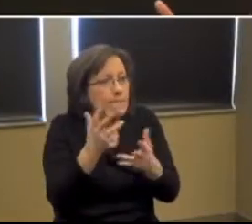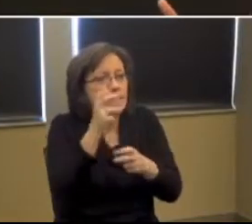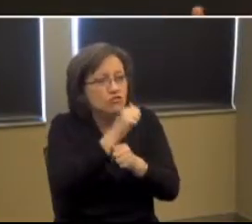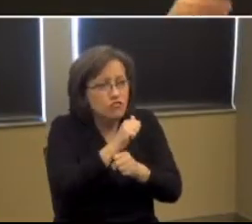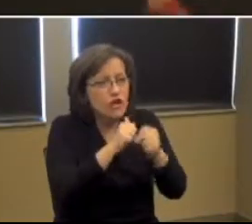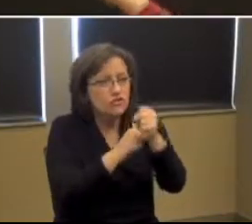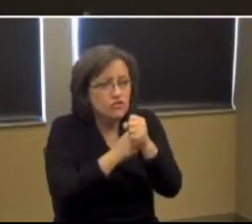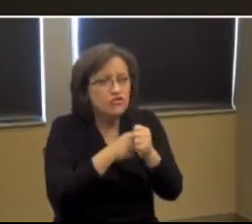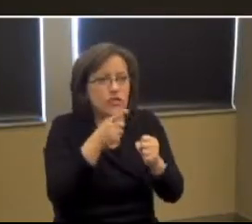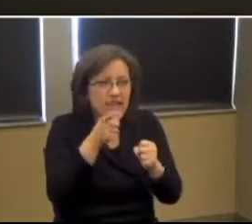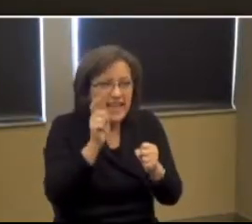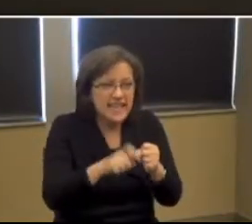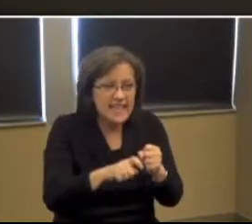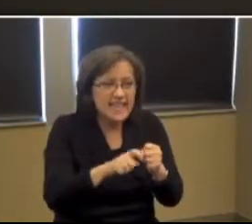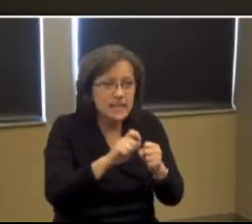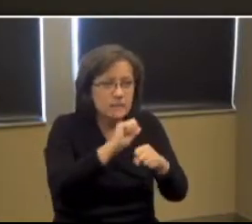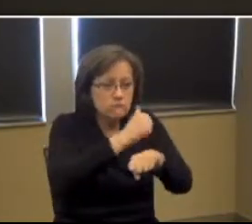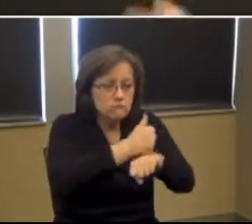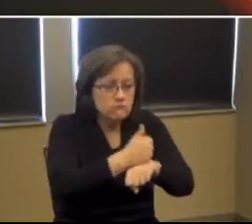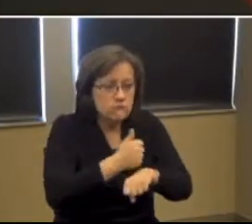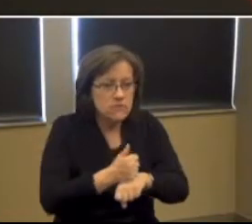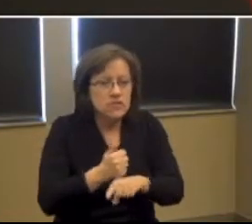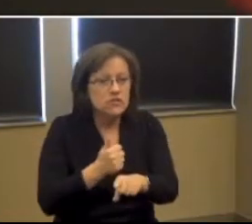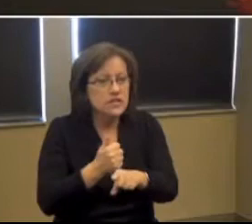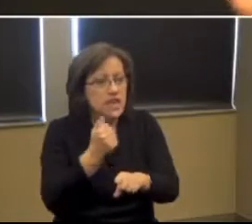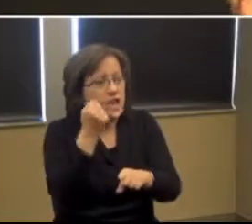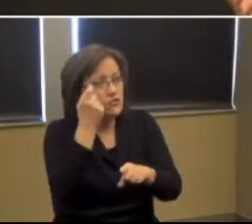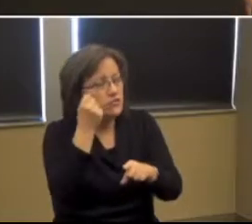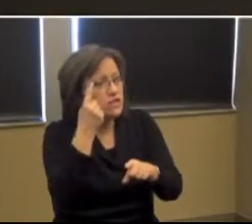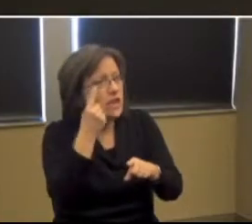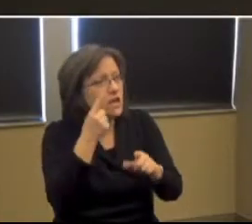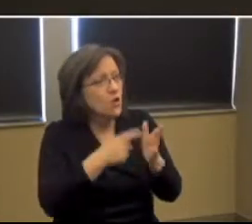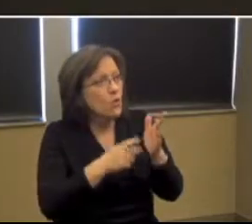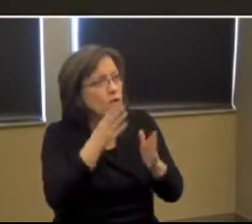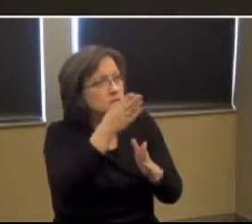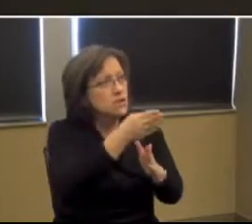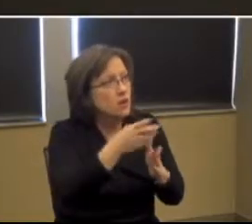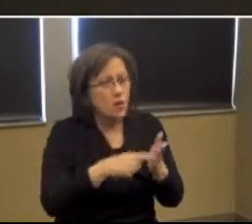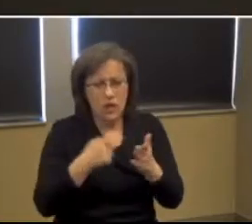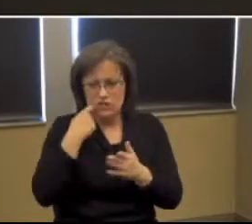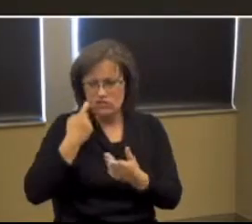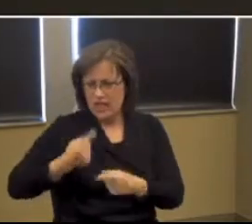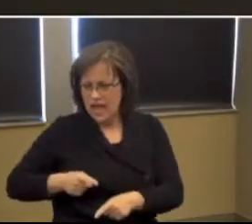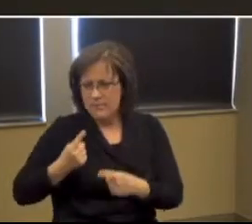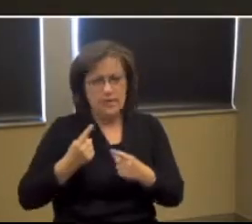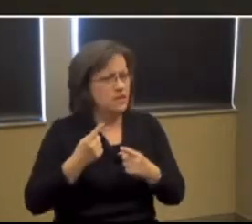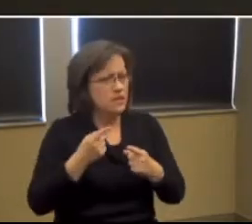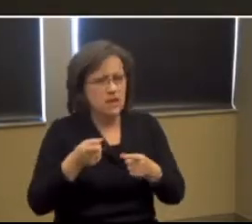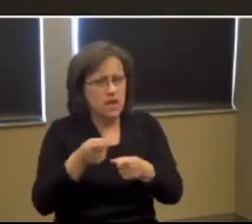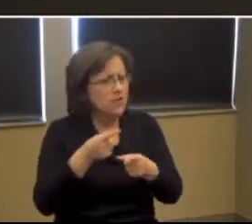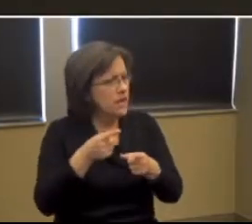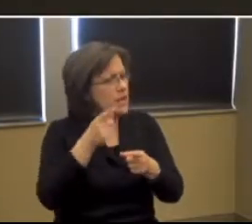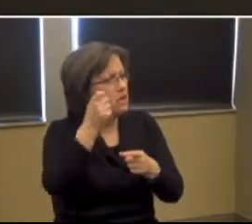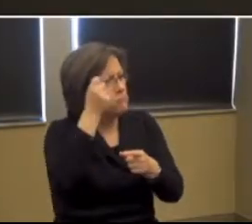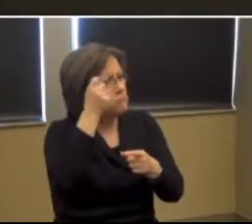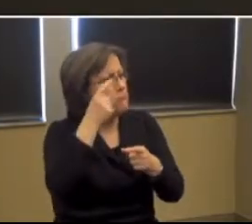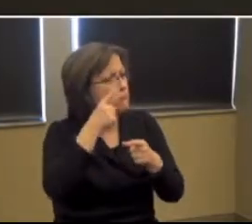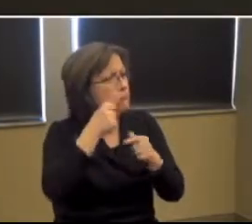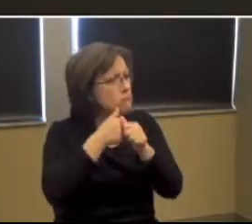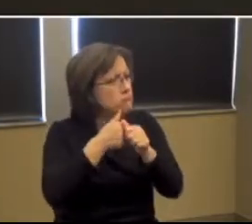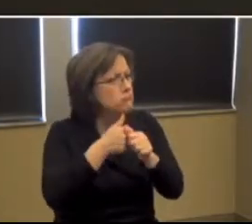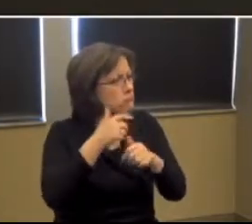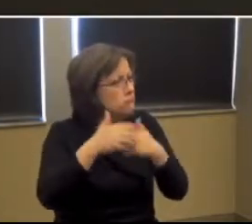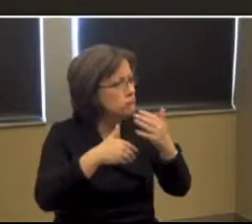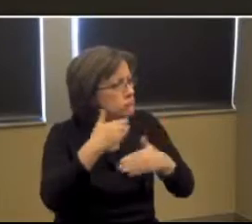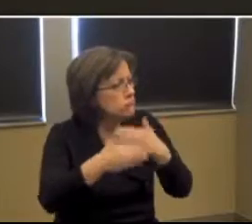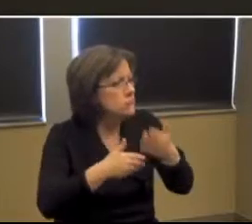to understand what's coming, what just happened? What's their level of abstraction? Are they, if they're on a schedule, are they